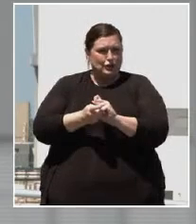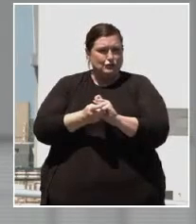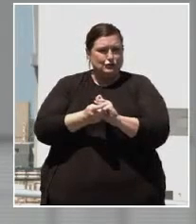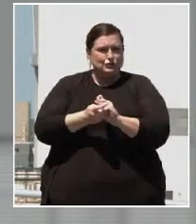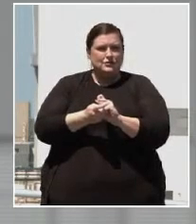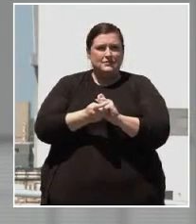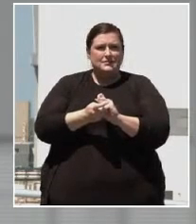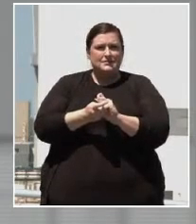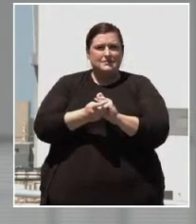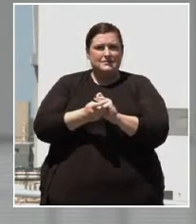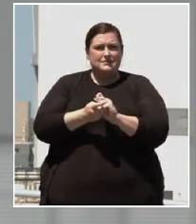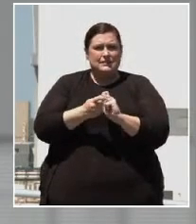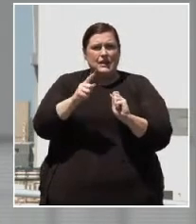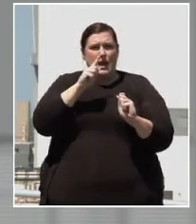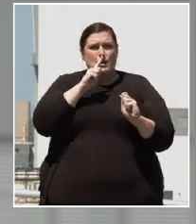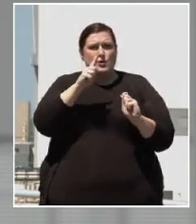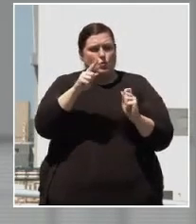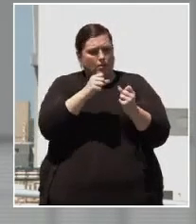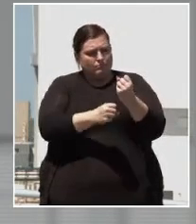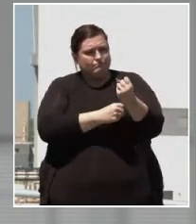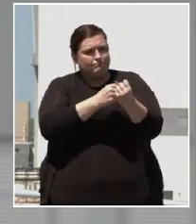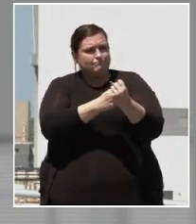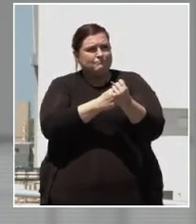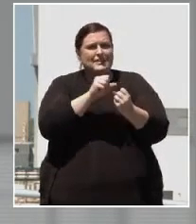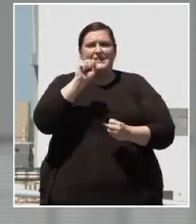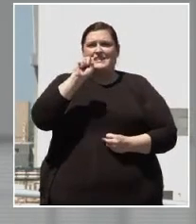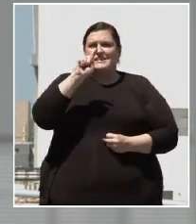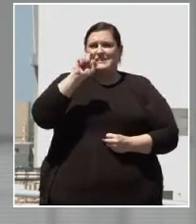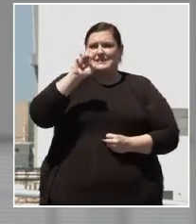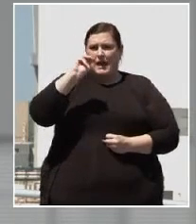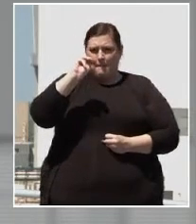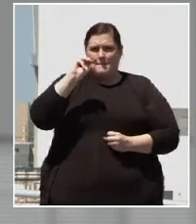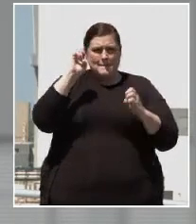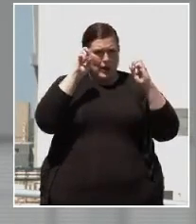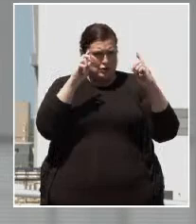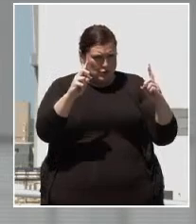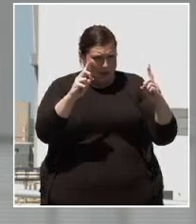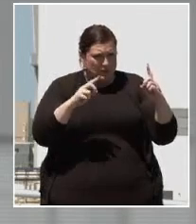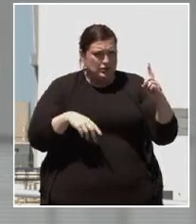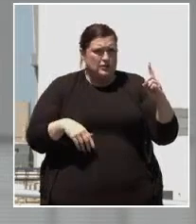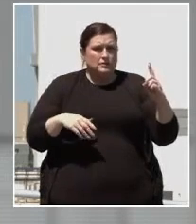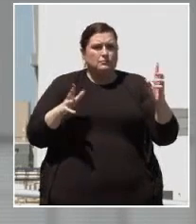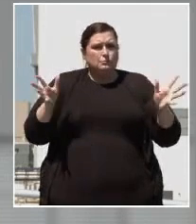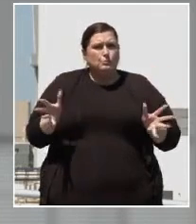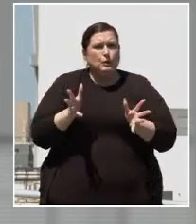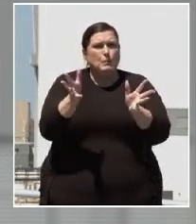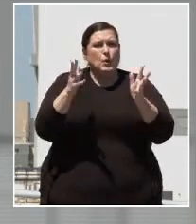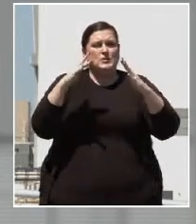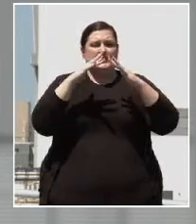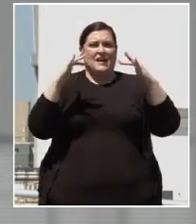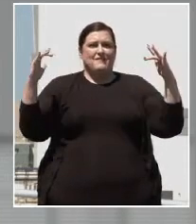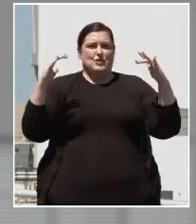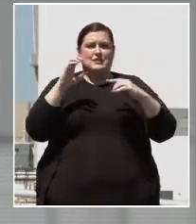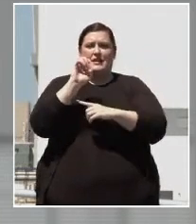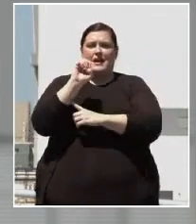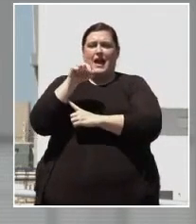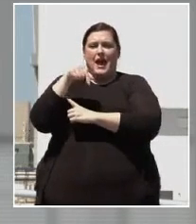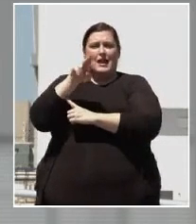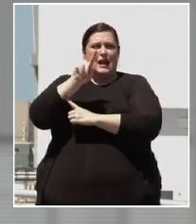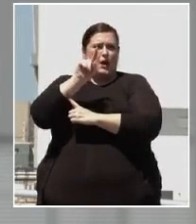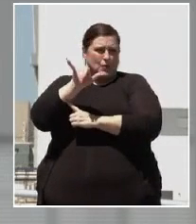it underscores stem education and it promotes diversity and